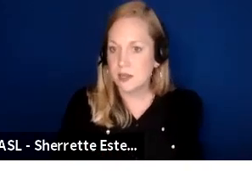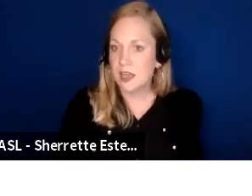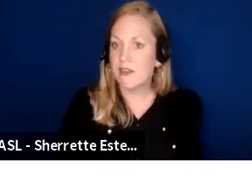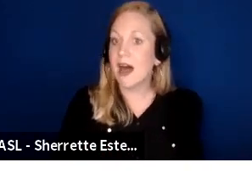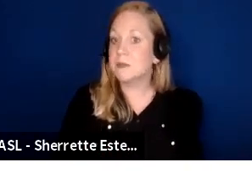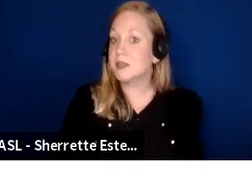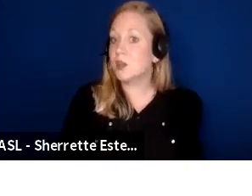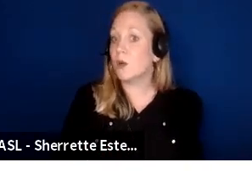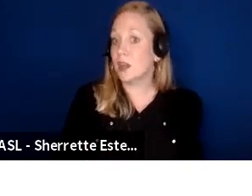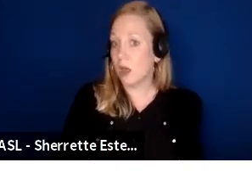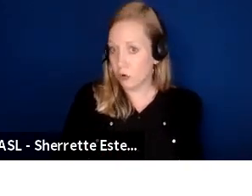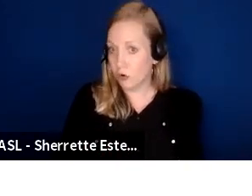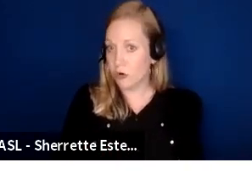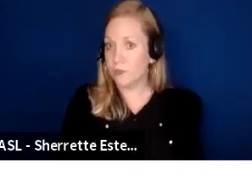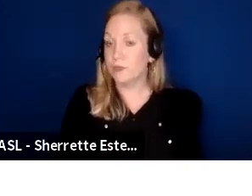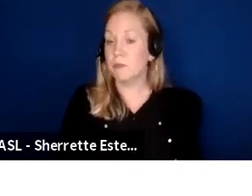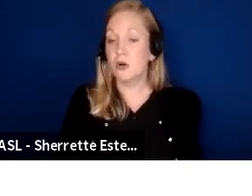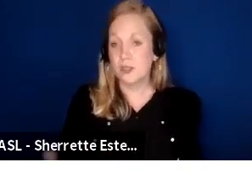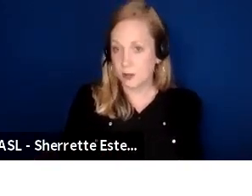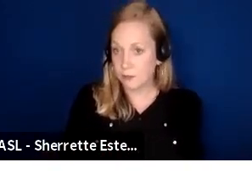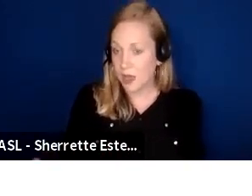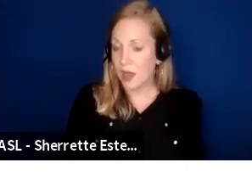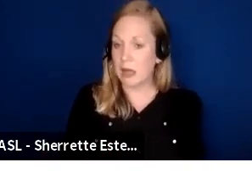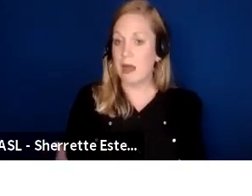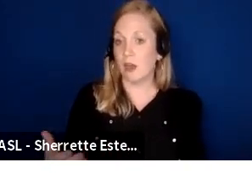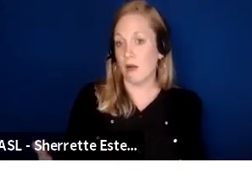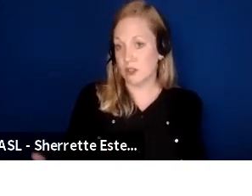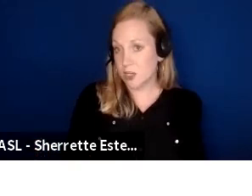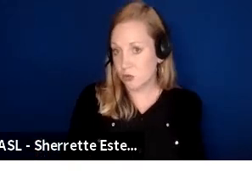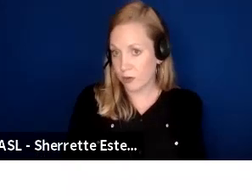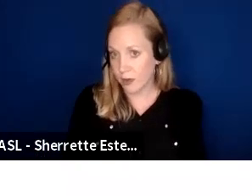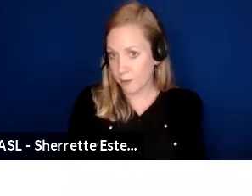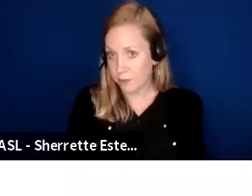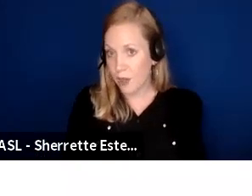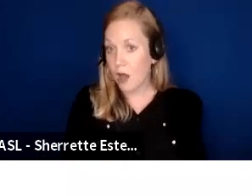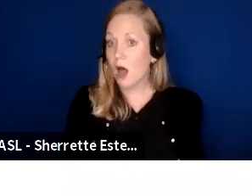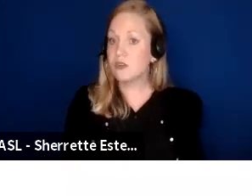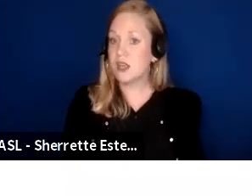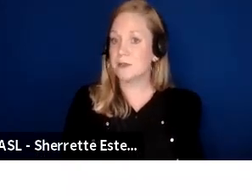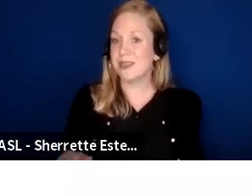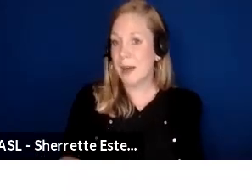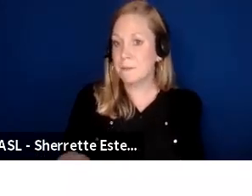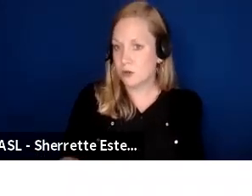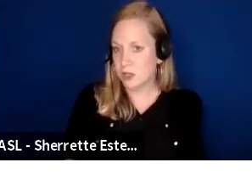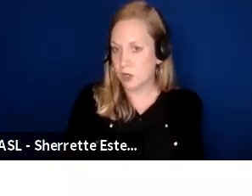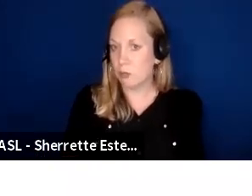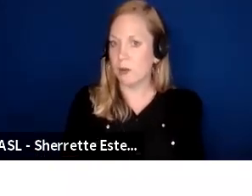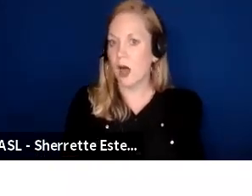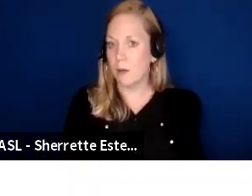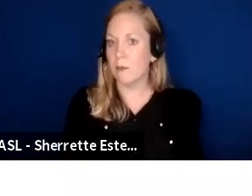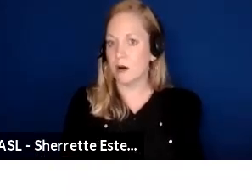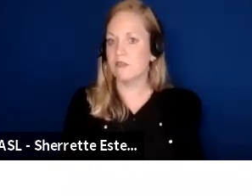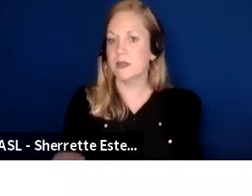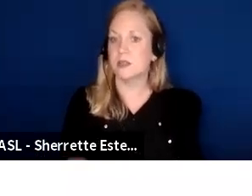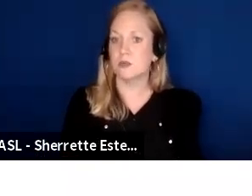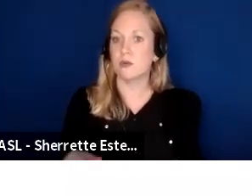But if I'm sitting with another person and I'm having a conversation with them, oftentimes that person will